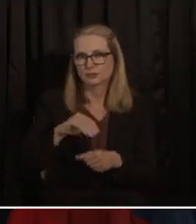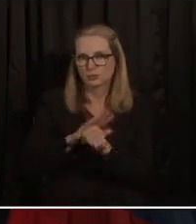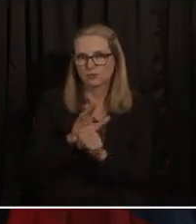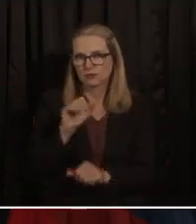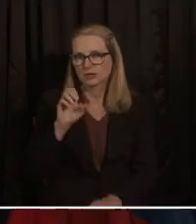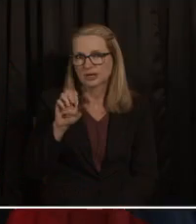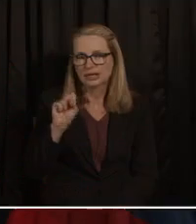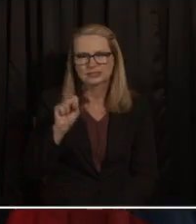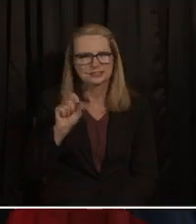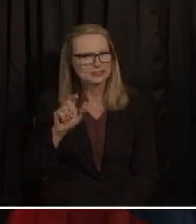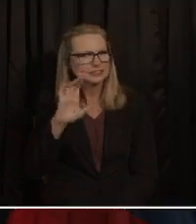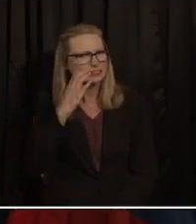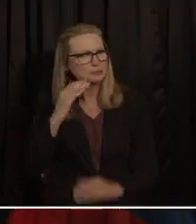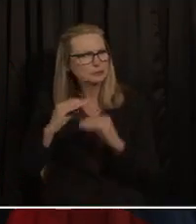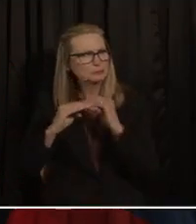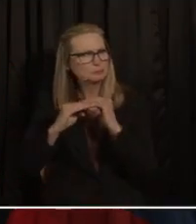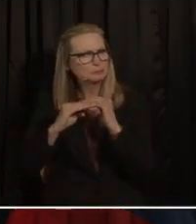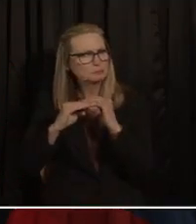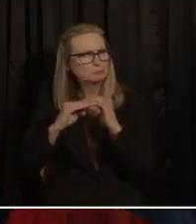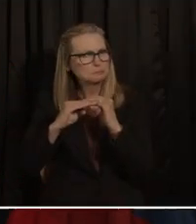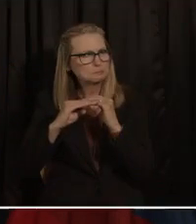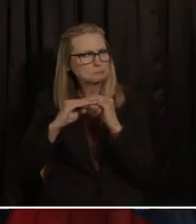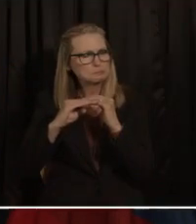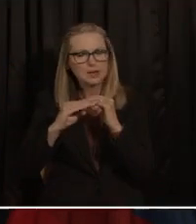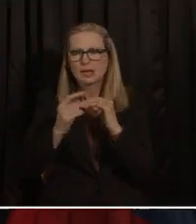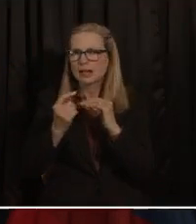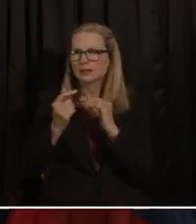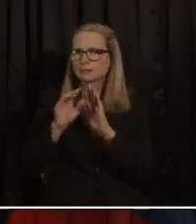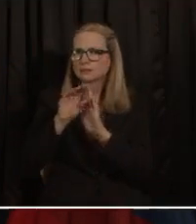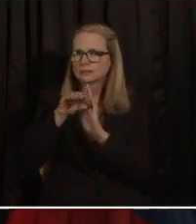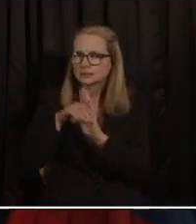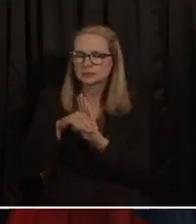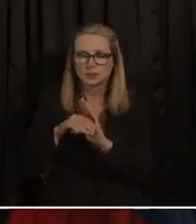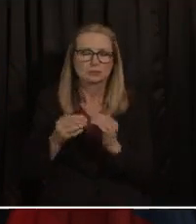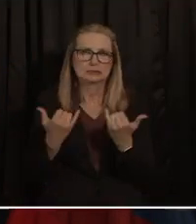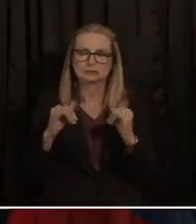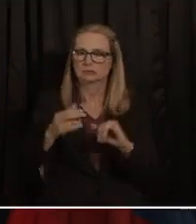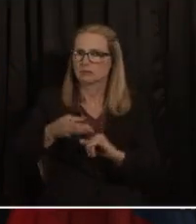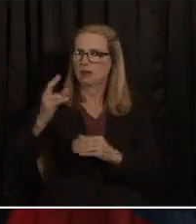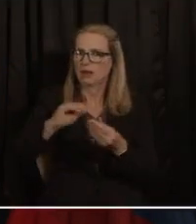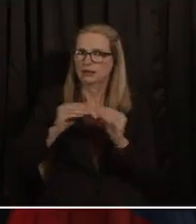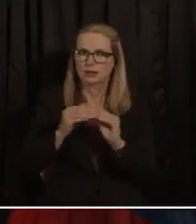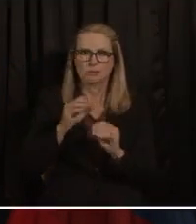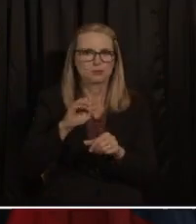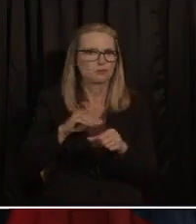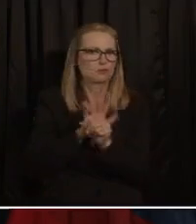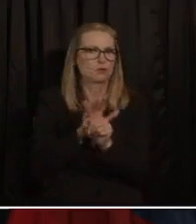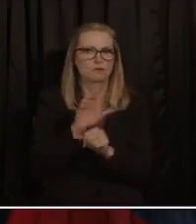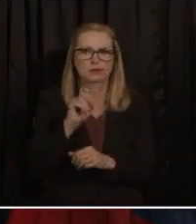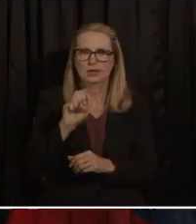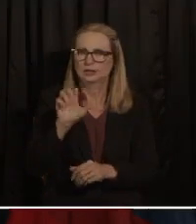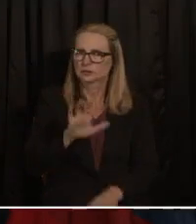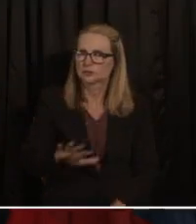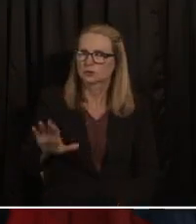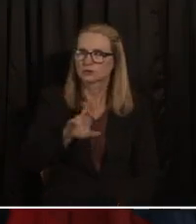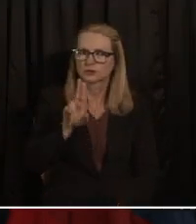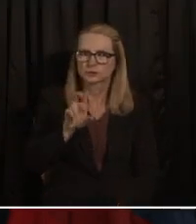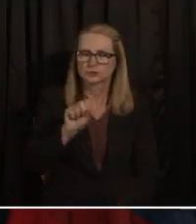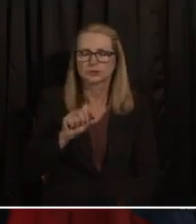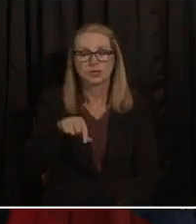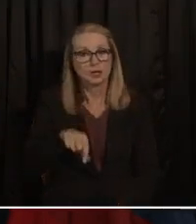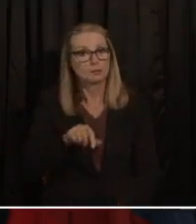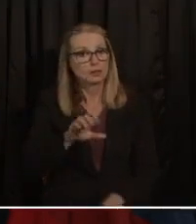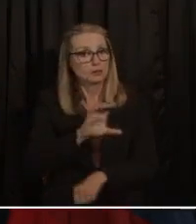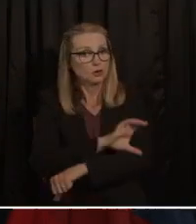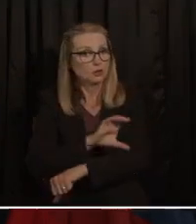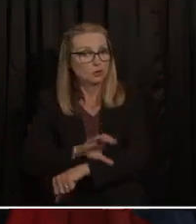a plateau to slight decline, still a high incidence of COVID across the entire country. Colorado continues to have the sixth lowest